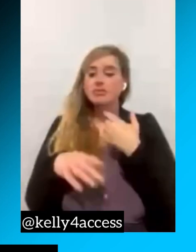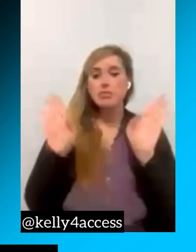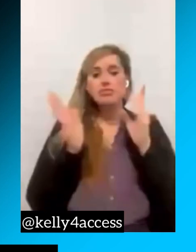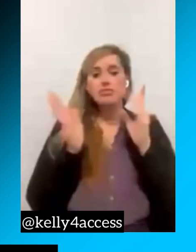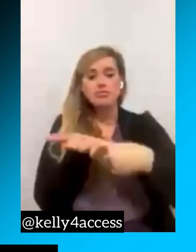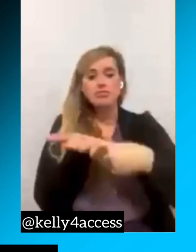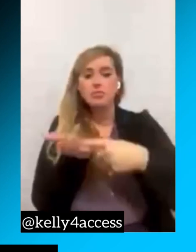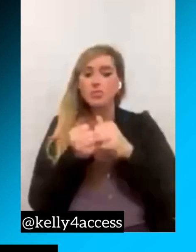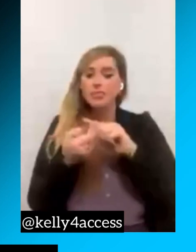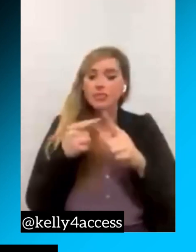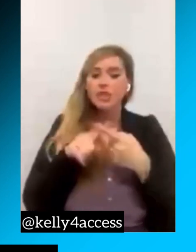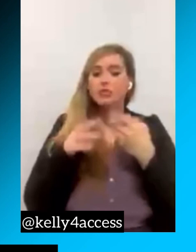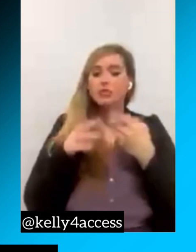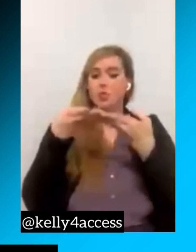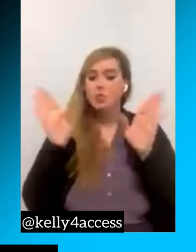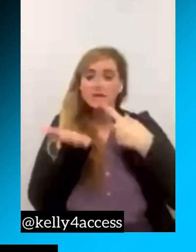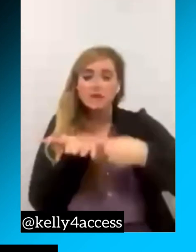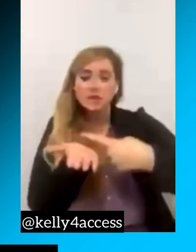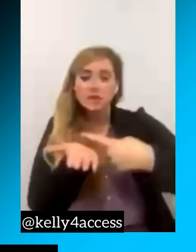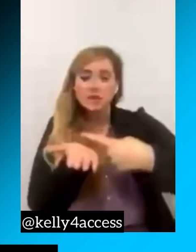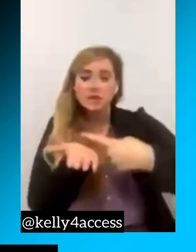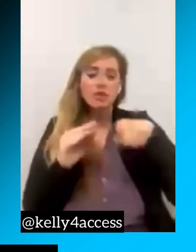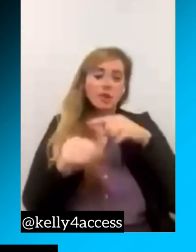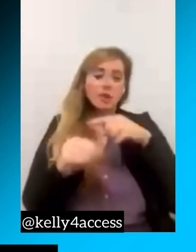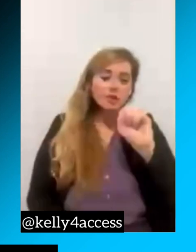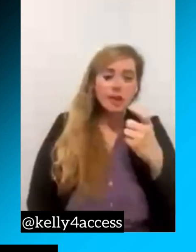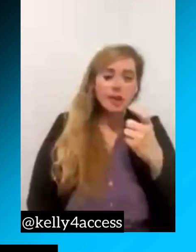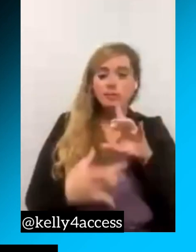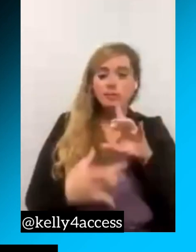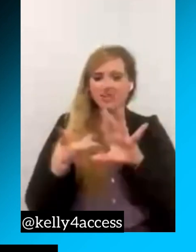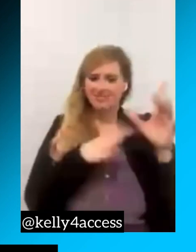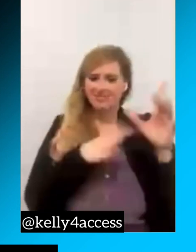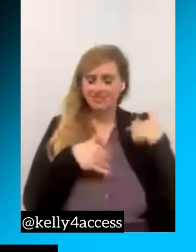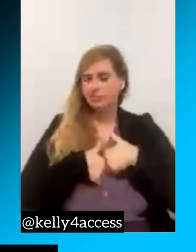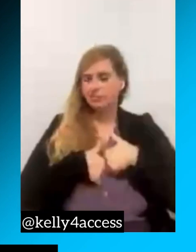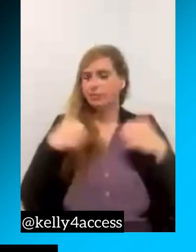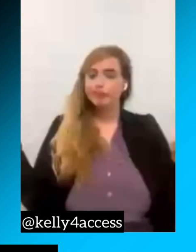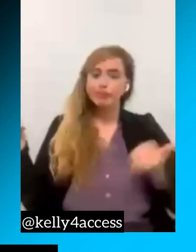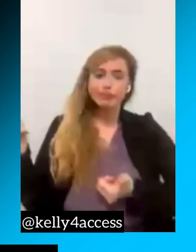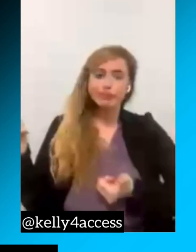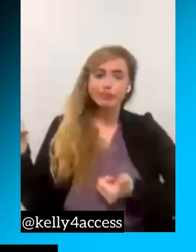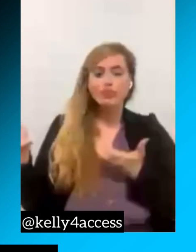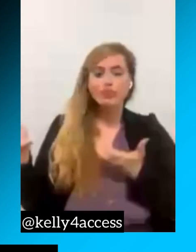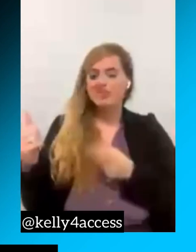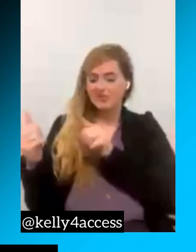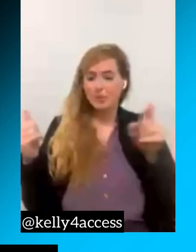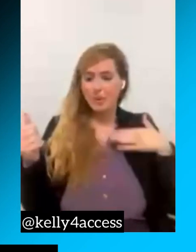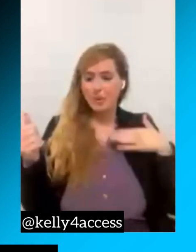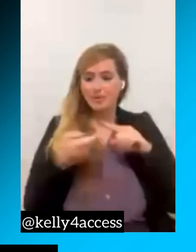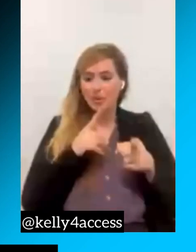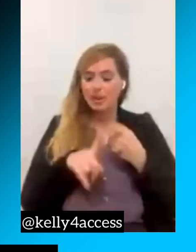open discussions about sex and relationships. Like, I'm very open with most of my friends. And